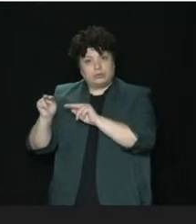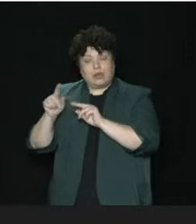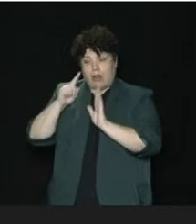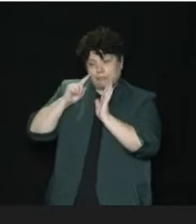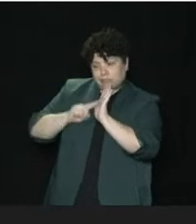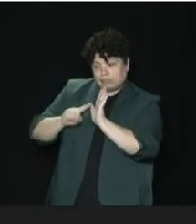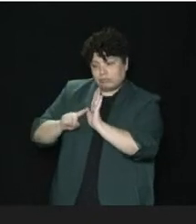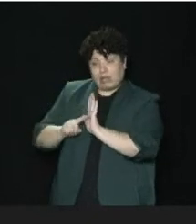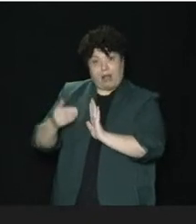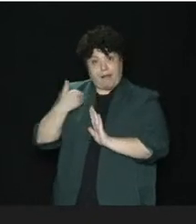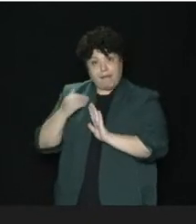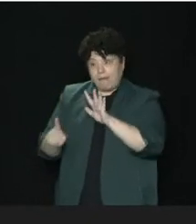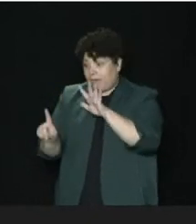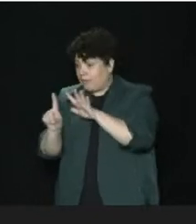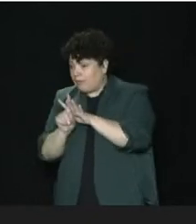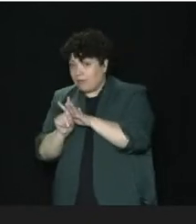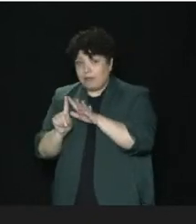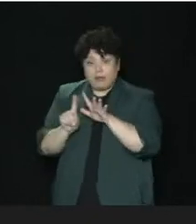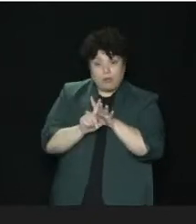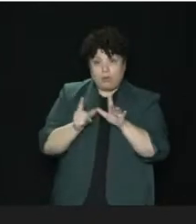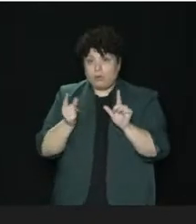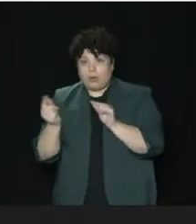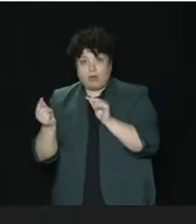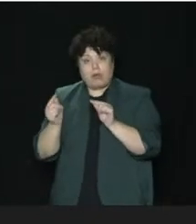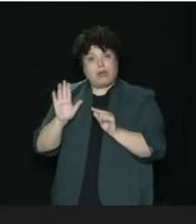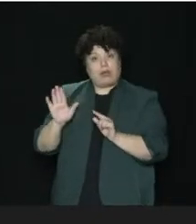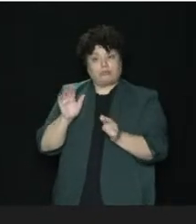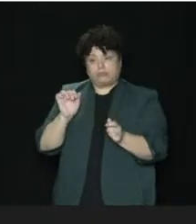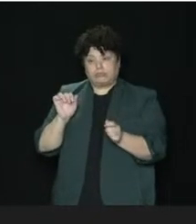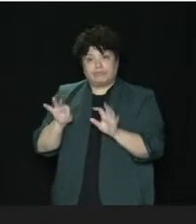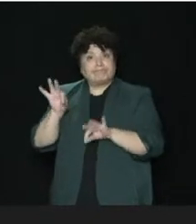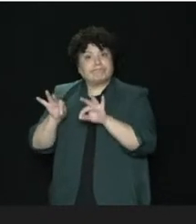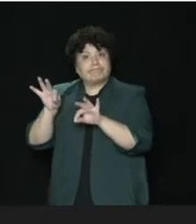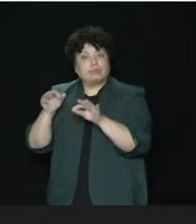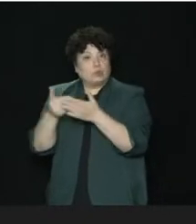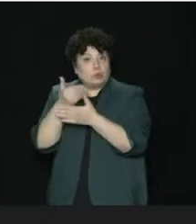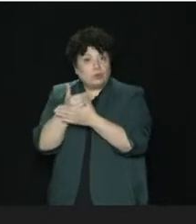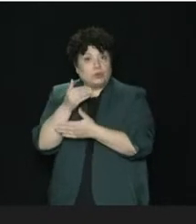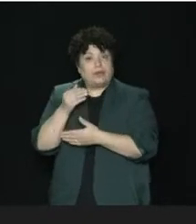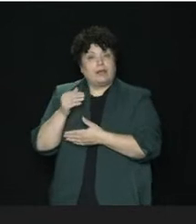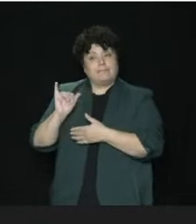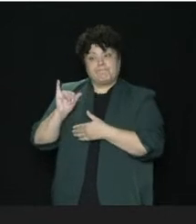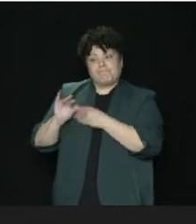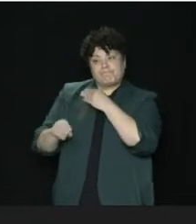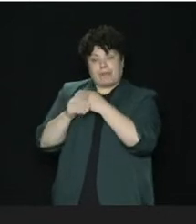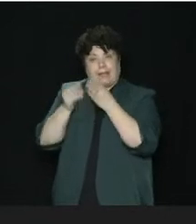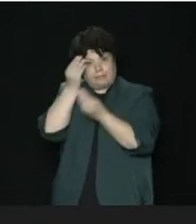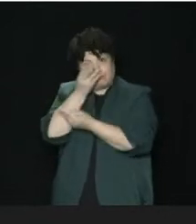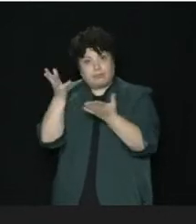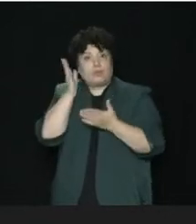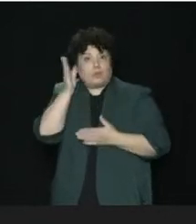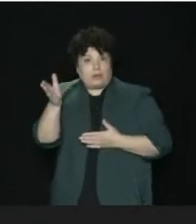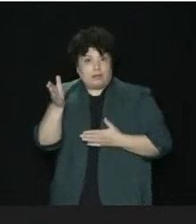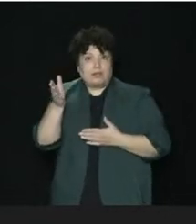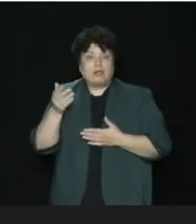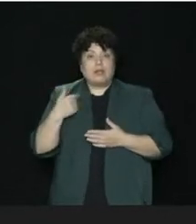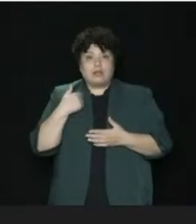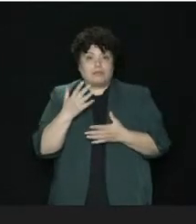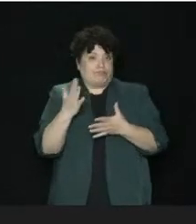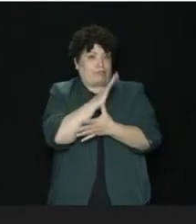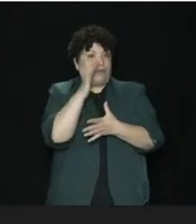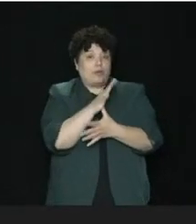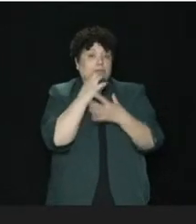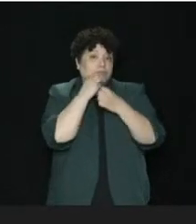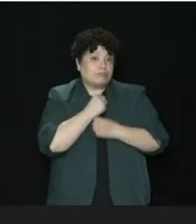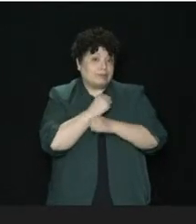as the situation evolves and as new facts become available to us. But we will always put the safety of